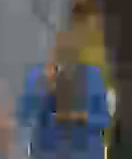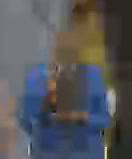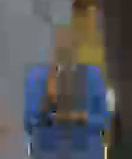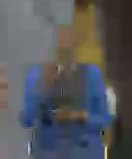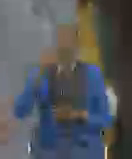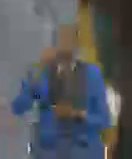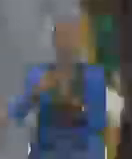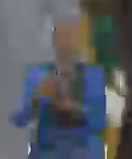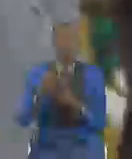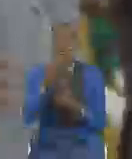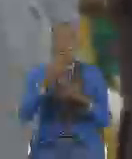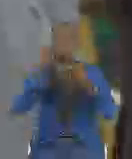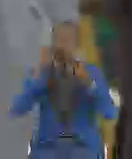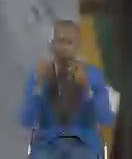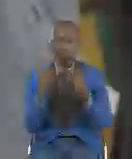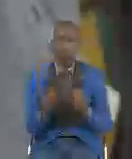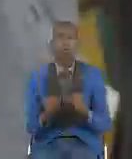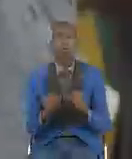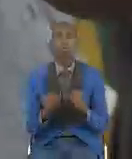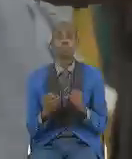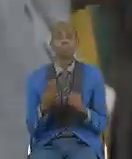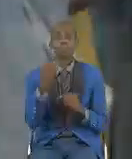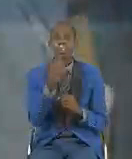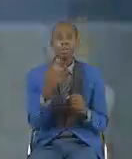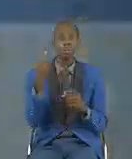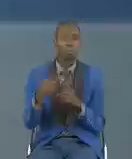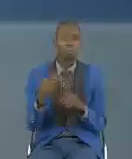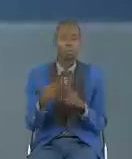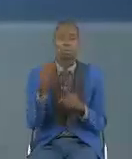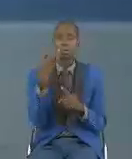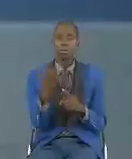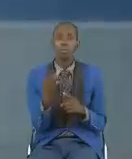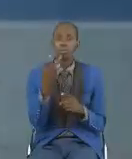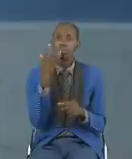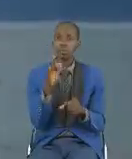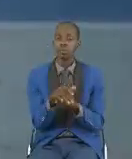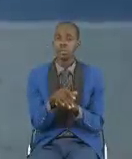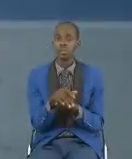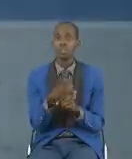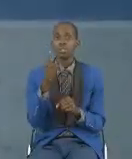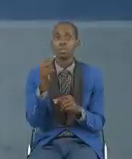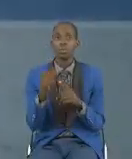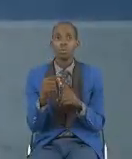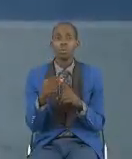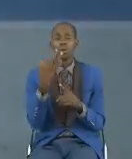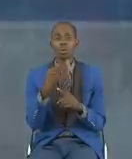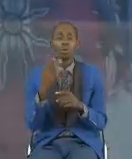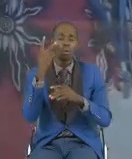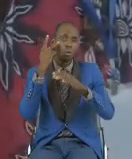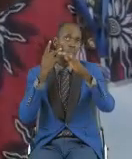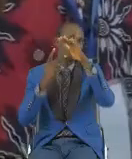of power, Amen. The word of promise, Amen. The word of prophecy in your life.